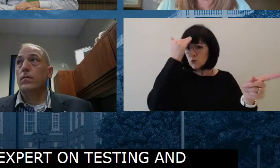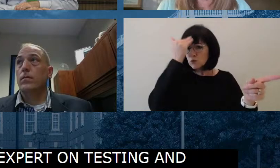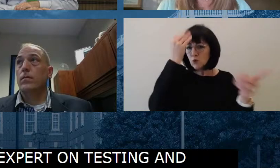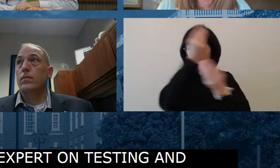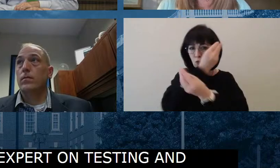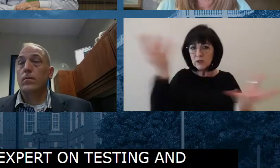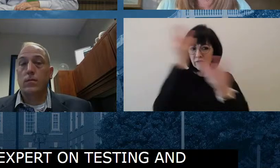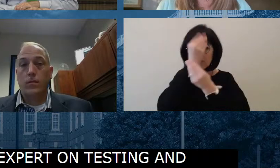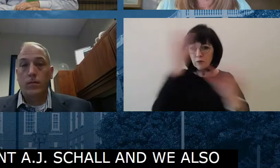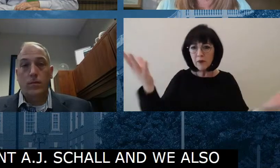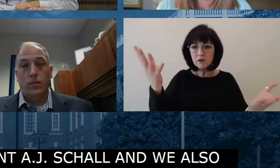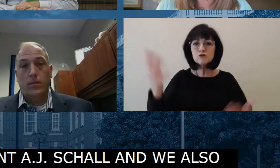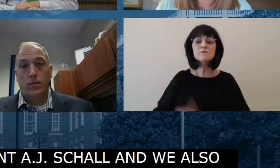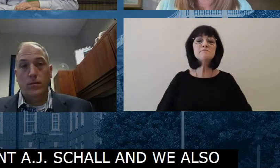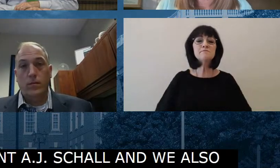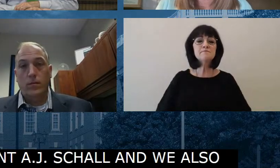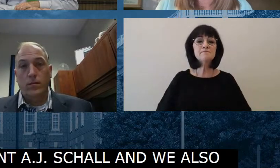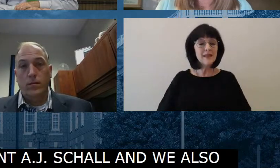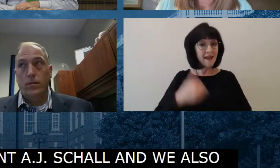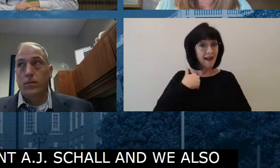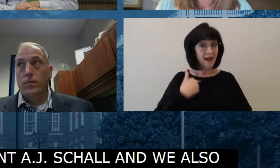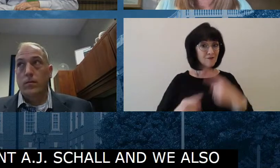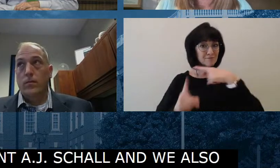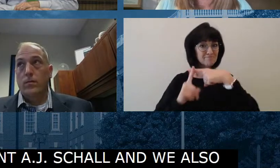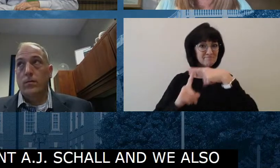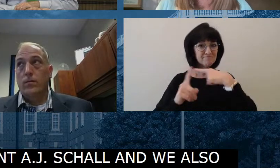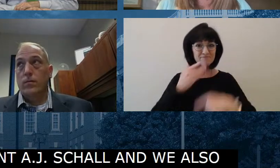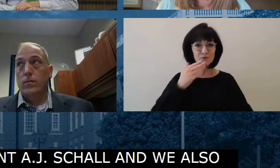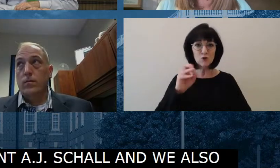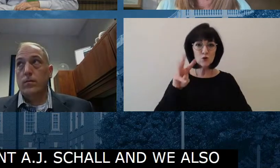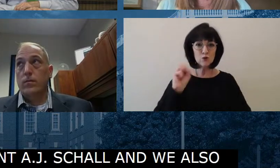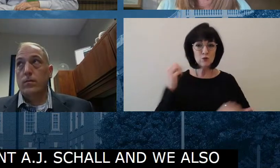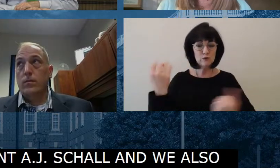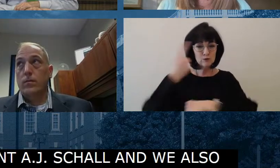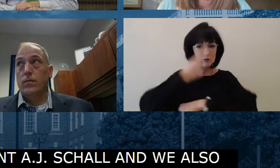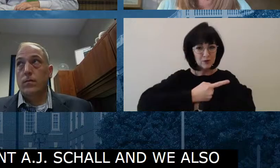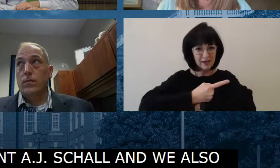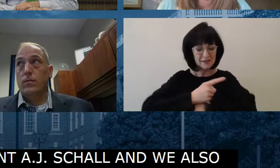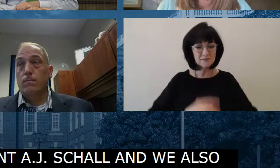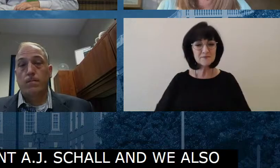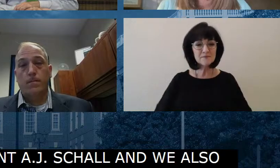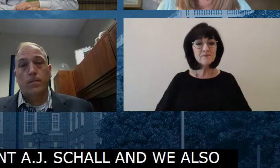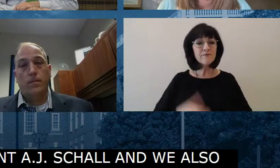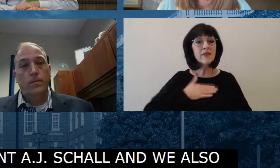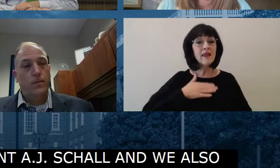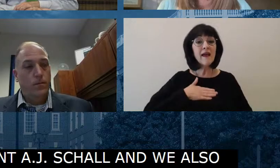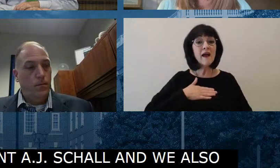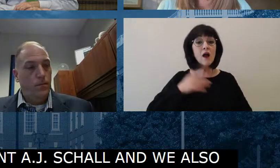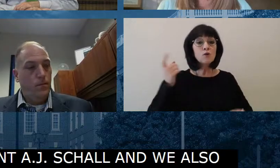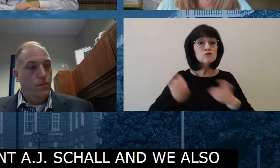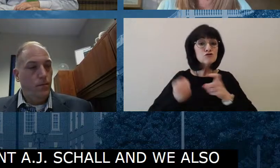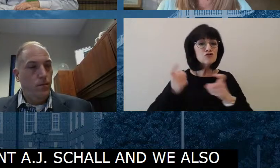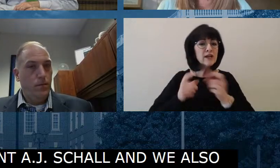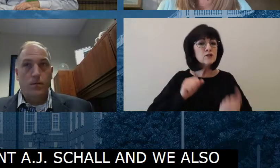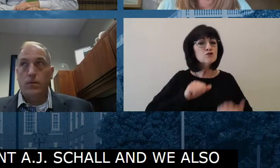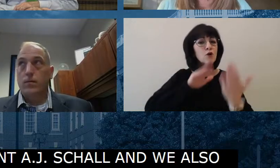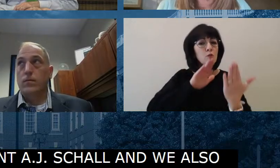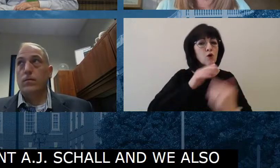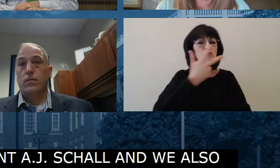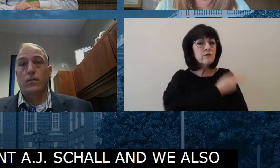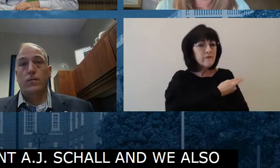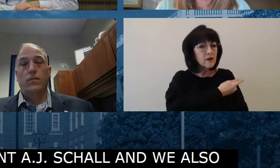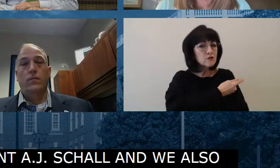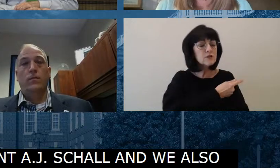good news to report today. We also have some changes in our approach to vaccination. I think that will